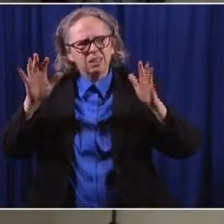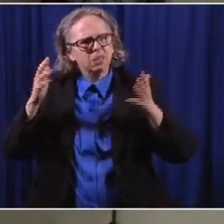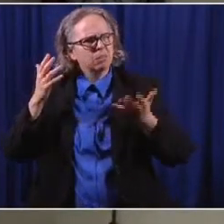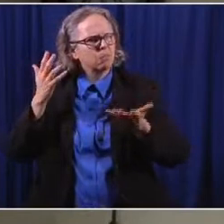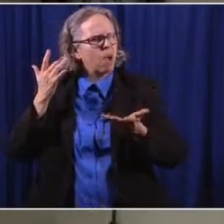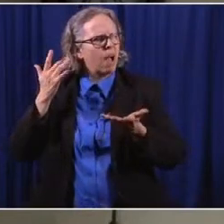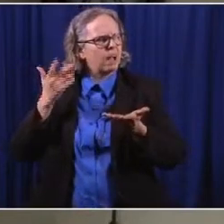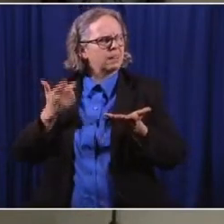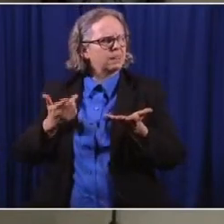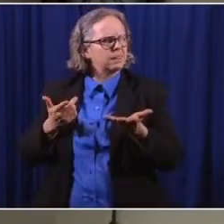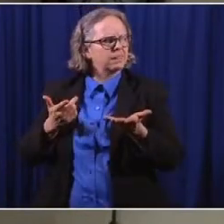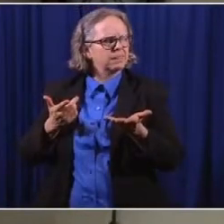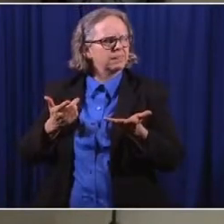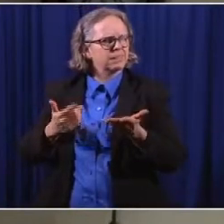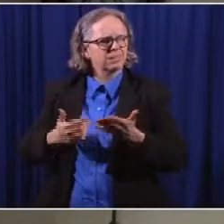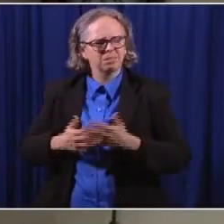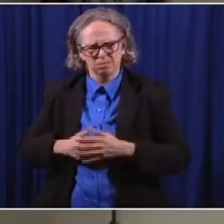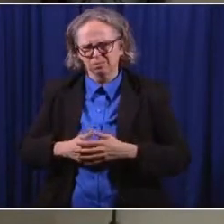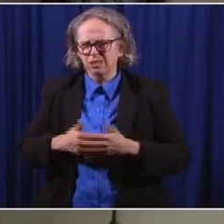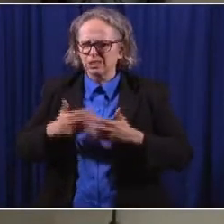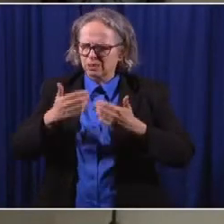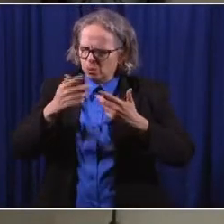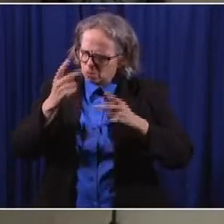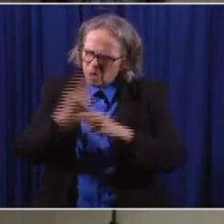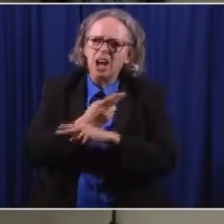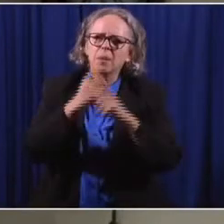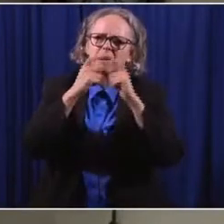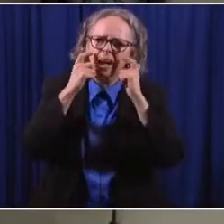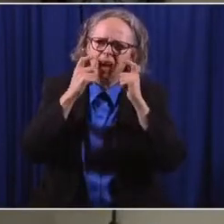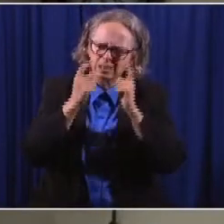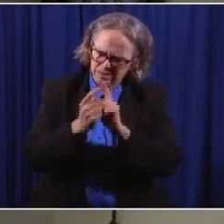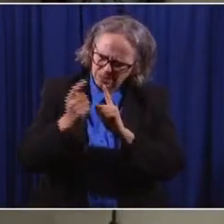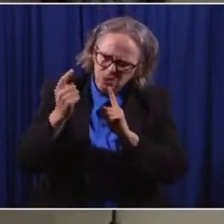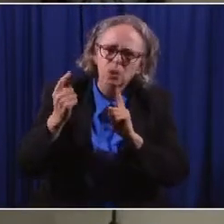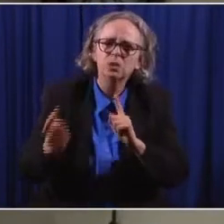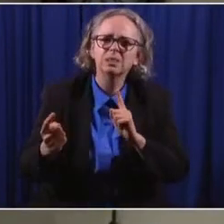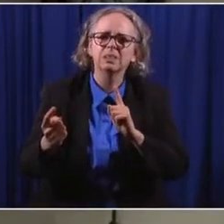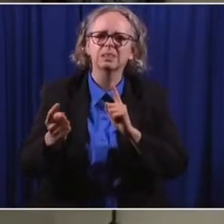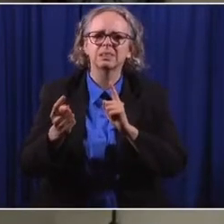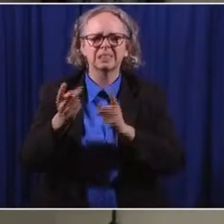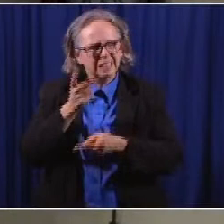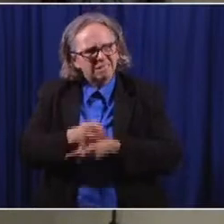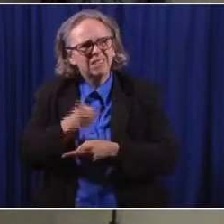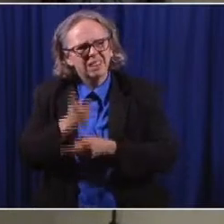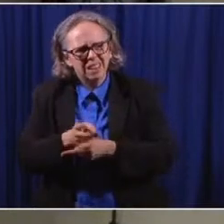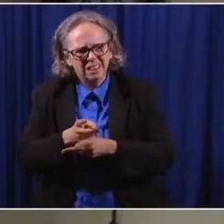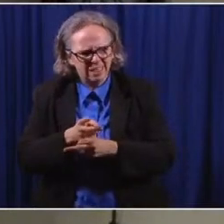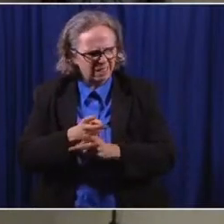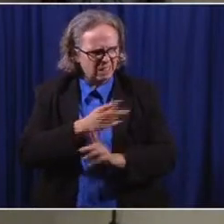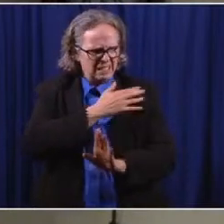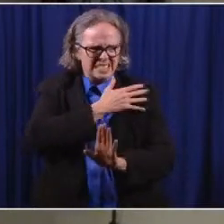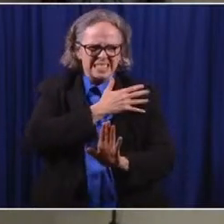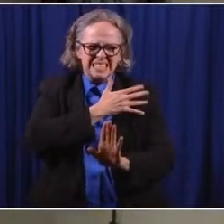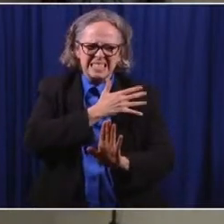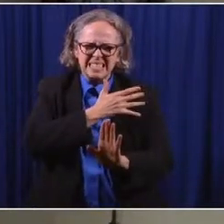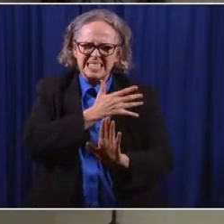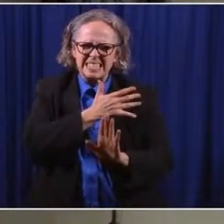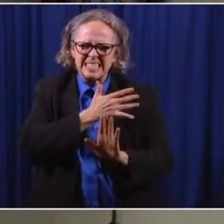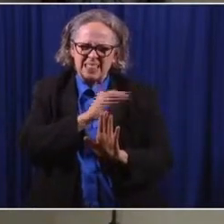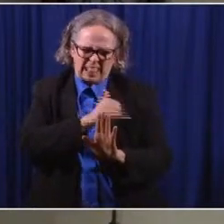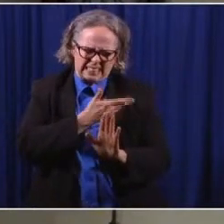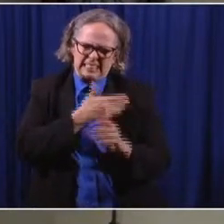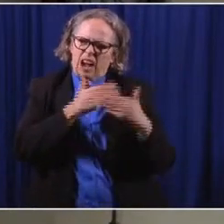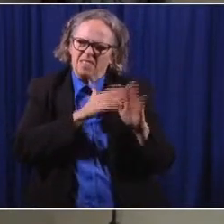being careful with parties, all of these things, as a price that we pay as Ohioans for